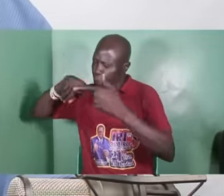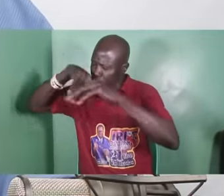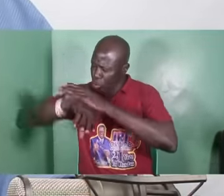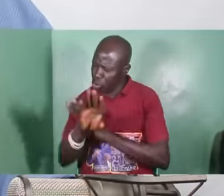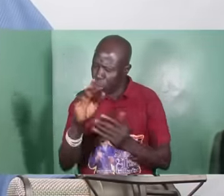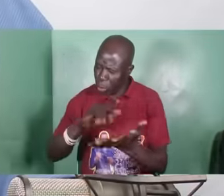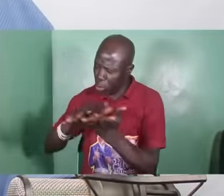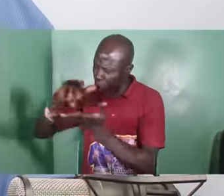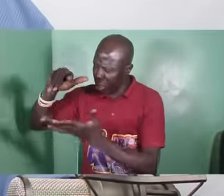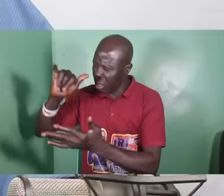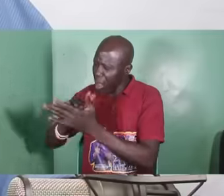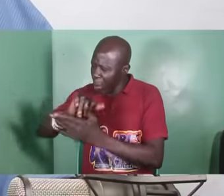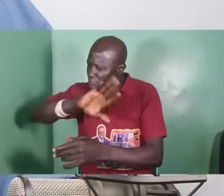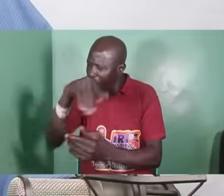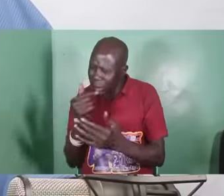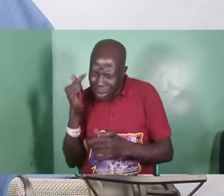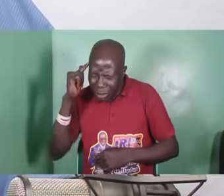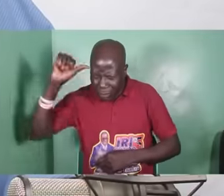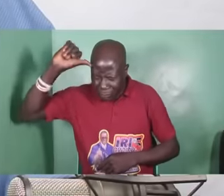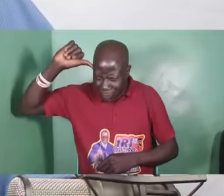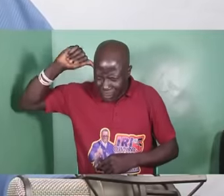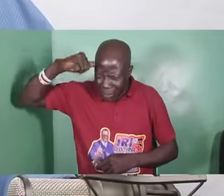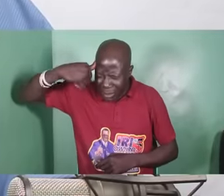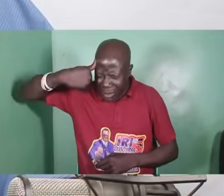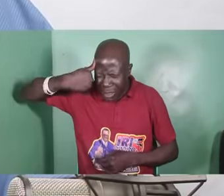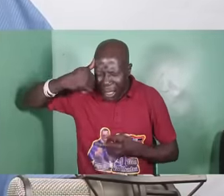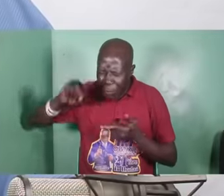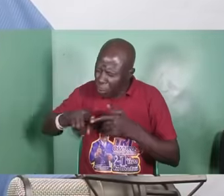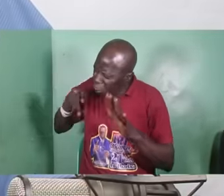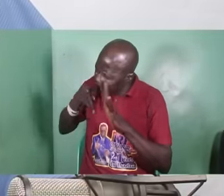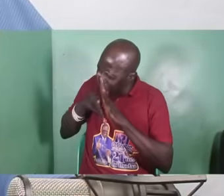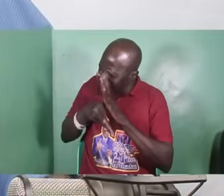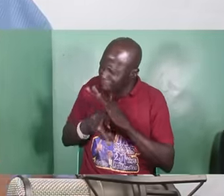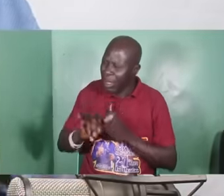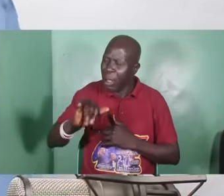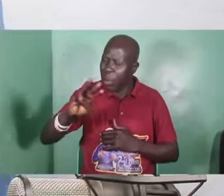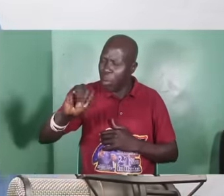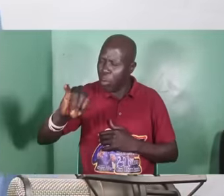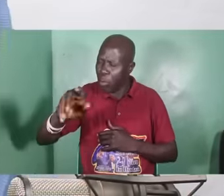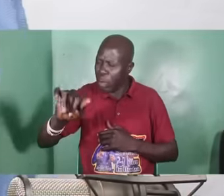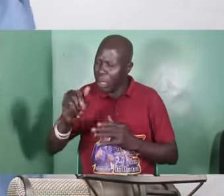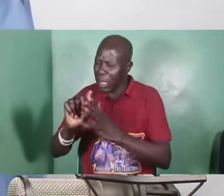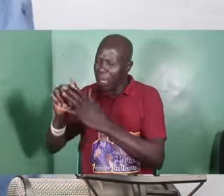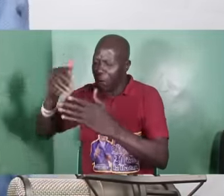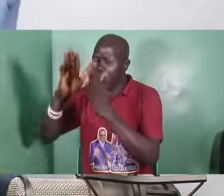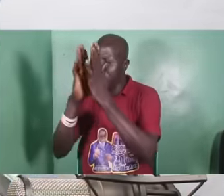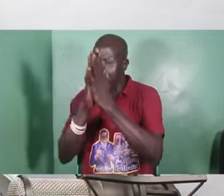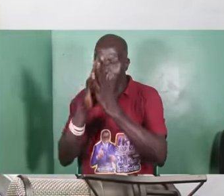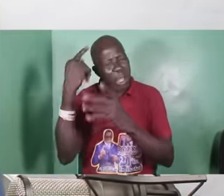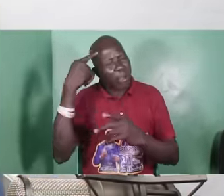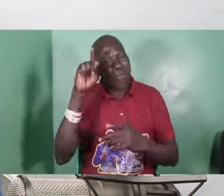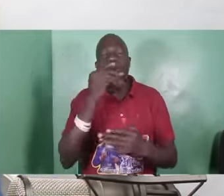forget that. Go Pueyo. Aman Bipe. All Amma's thought was that. Pa Mordecai. You should kill Mordecai. Suban. Bet. Mordecai Ekba Dua Oyo